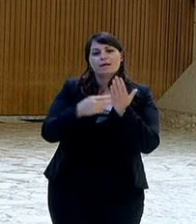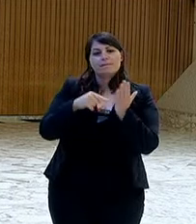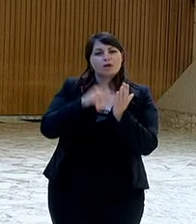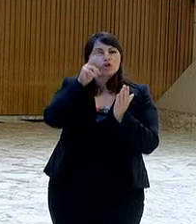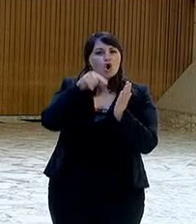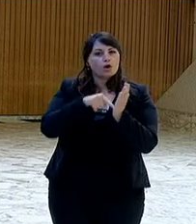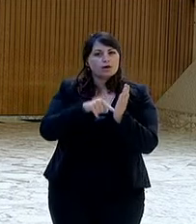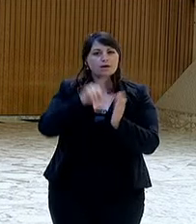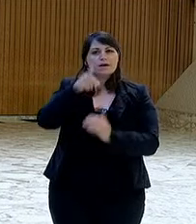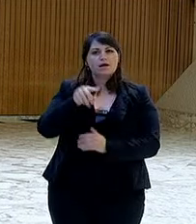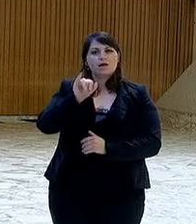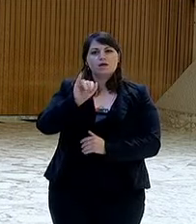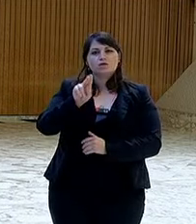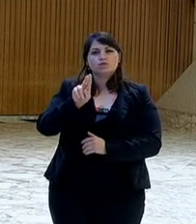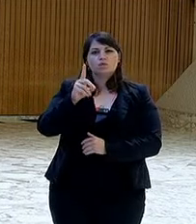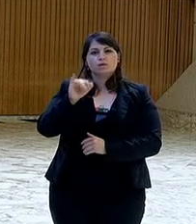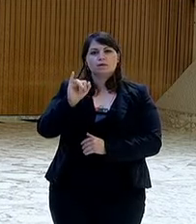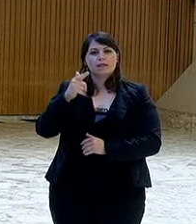be